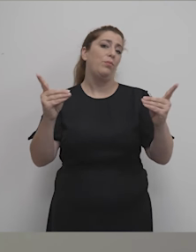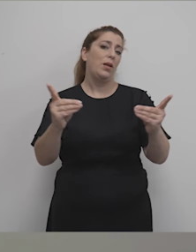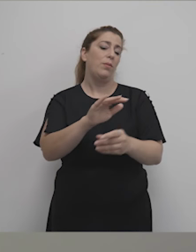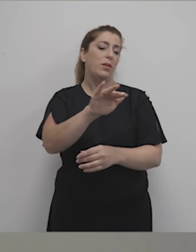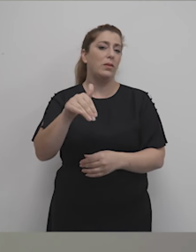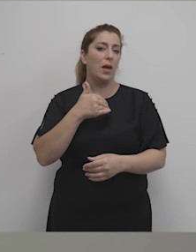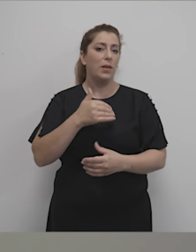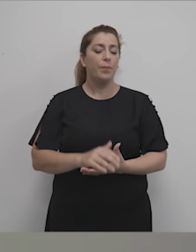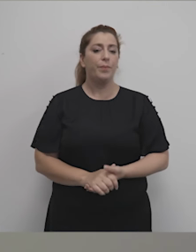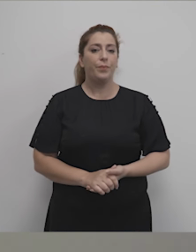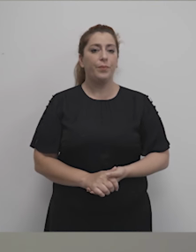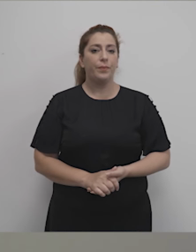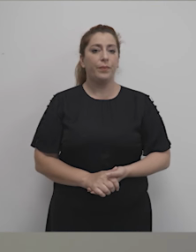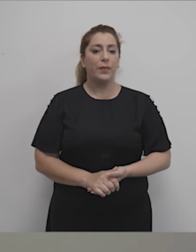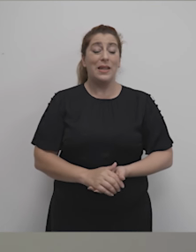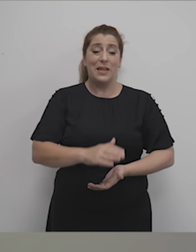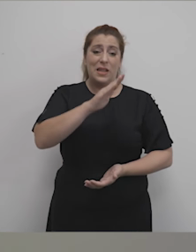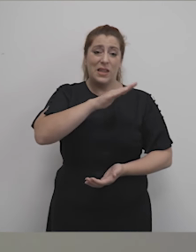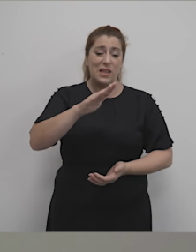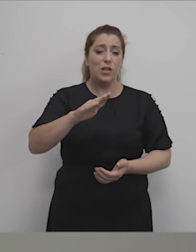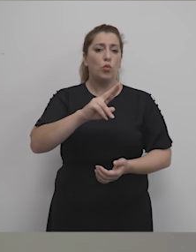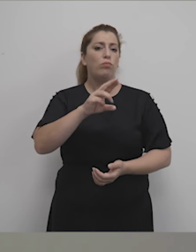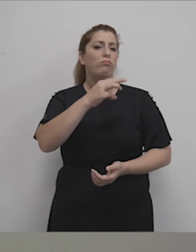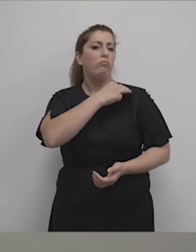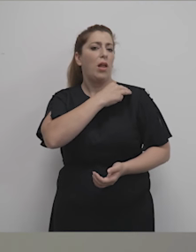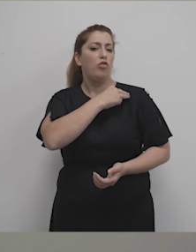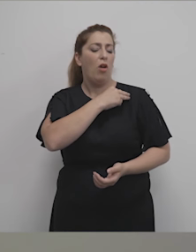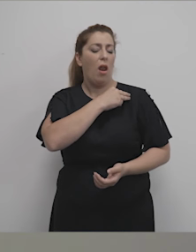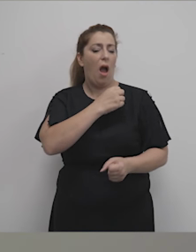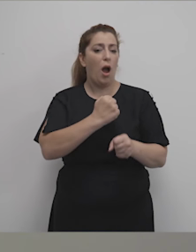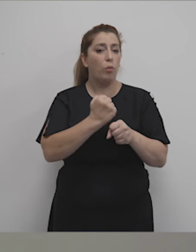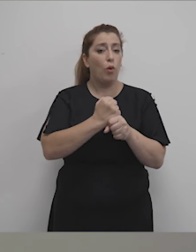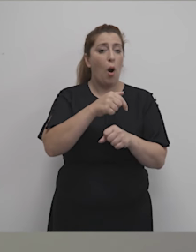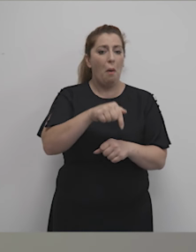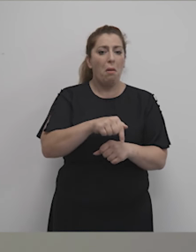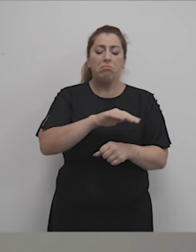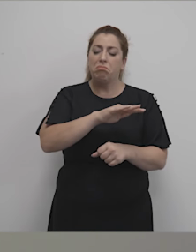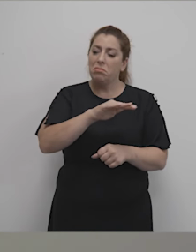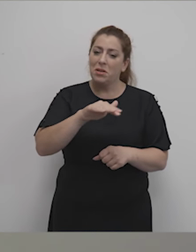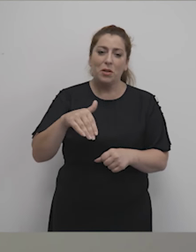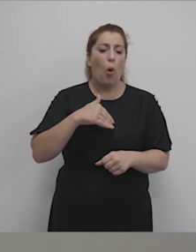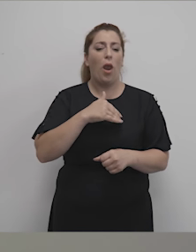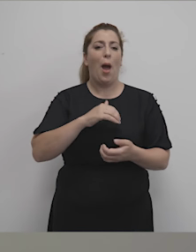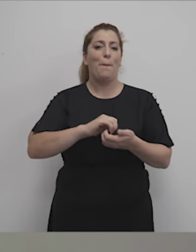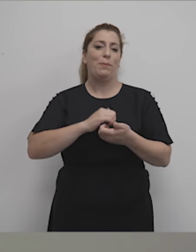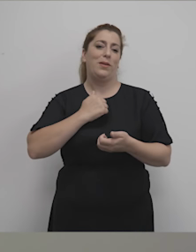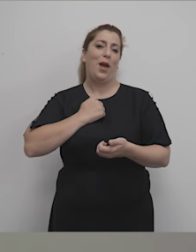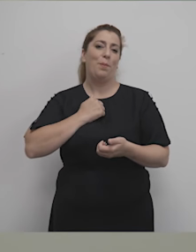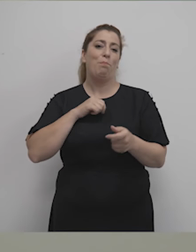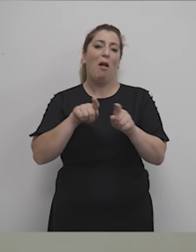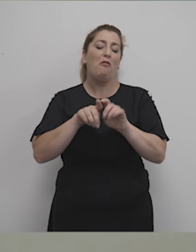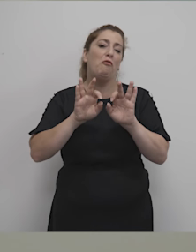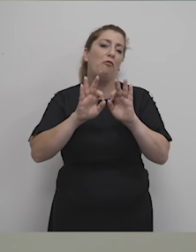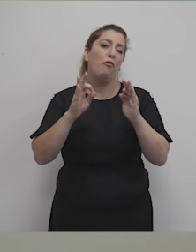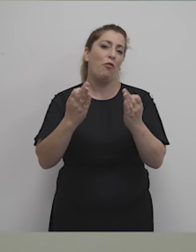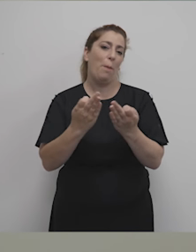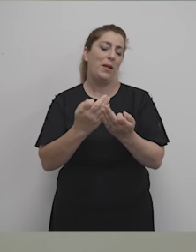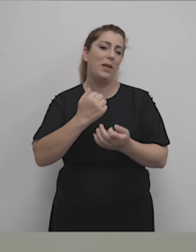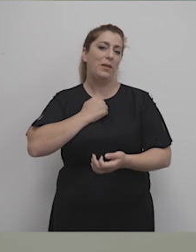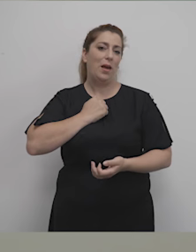u l-manager very friendly u jħobbuni u qishom it-tieni familja għalija dawn. Jiena